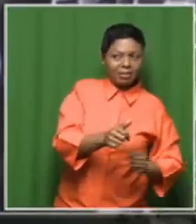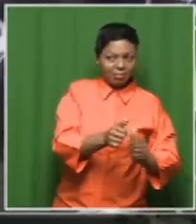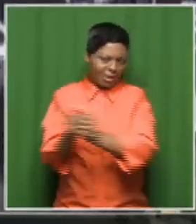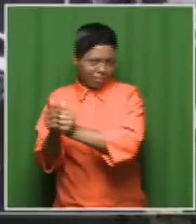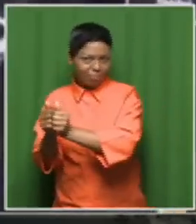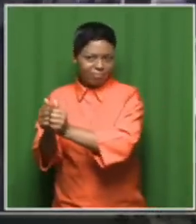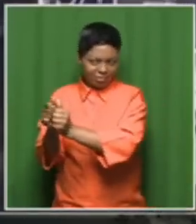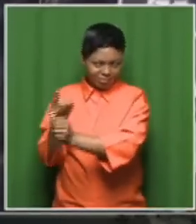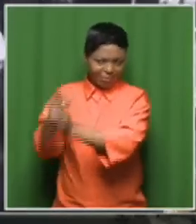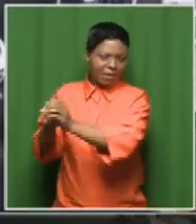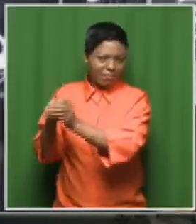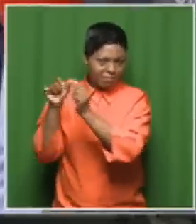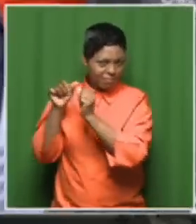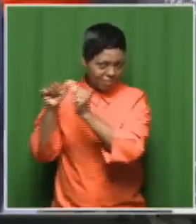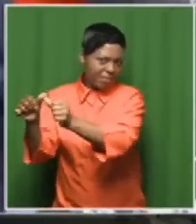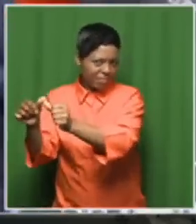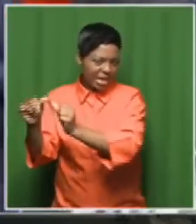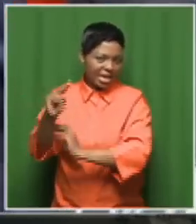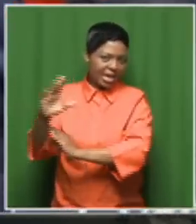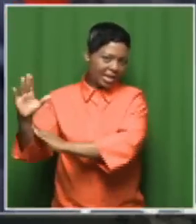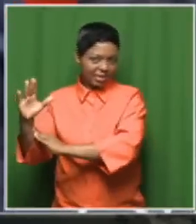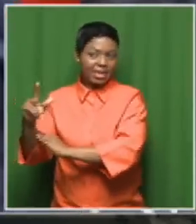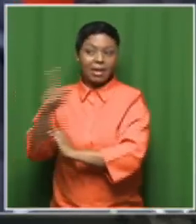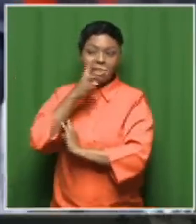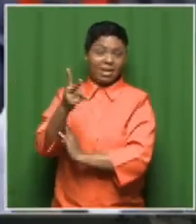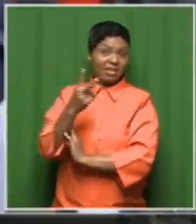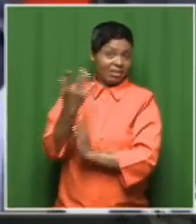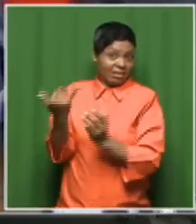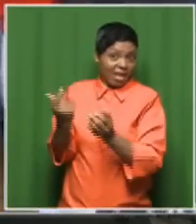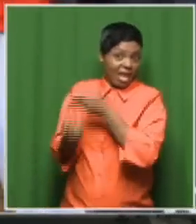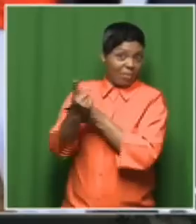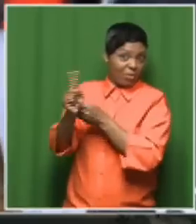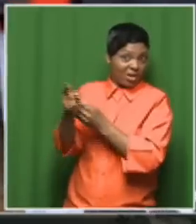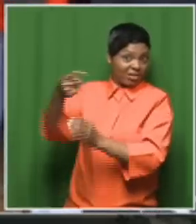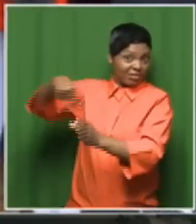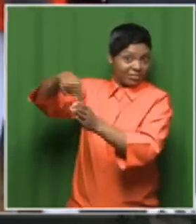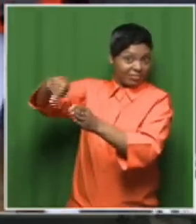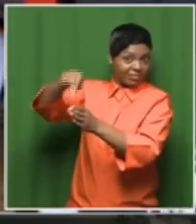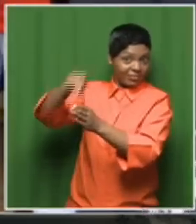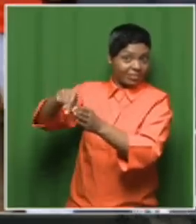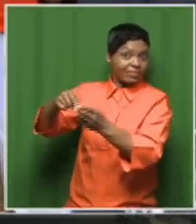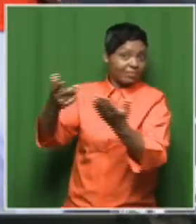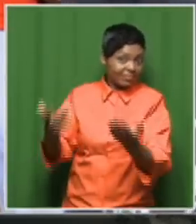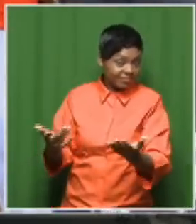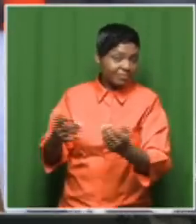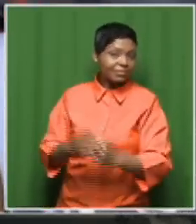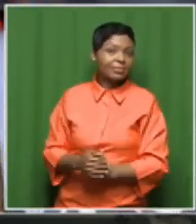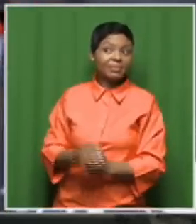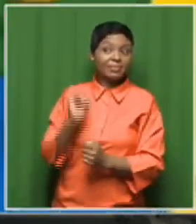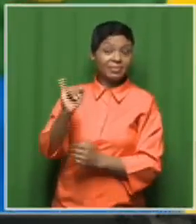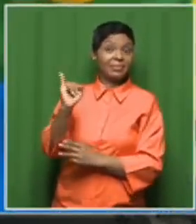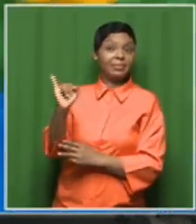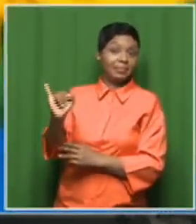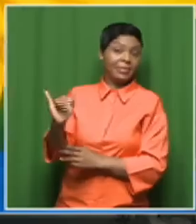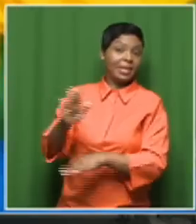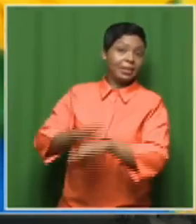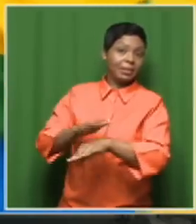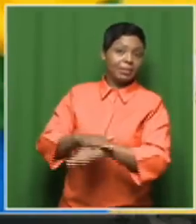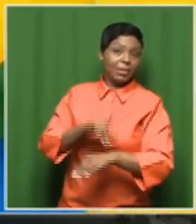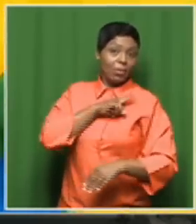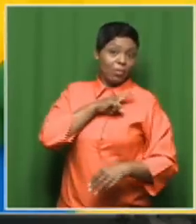alliance, within government, and we saw what happened there. I think that was, again, a watershed moment, which showed that the